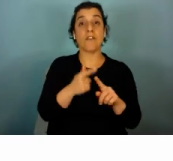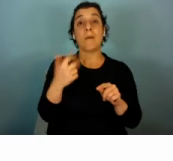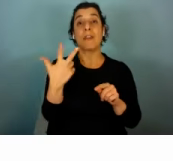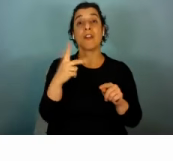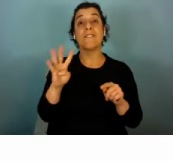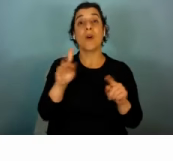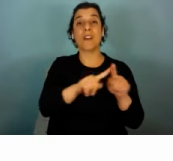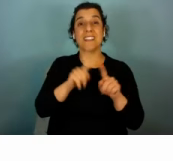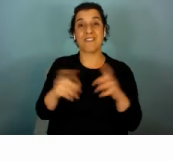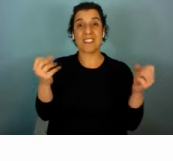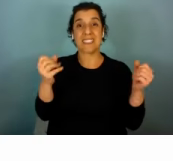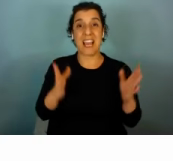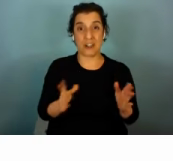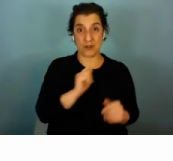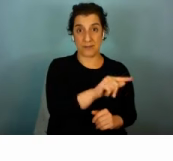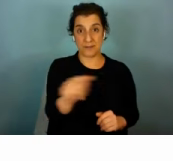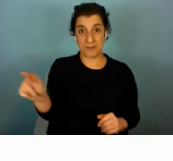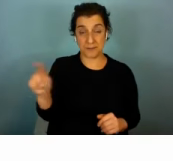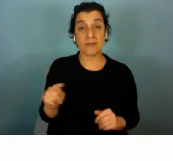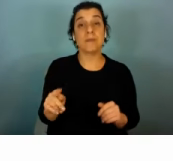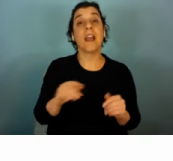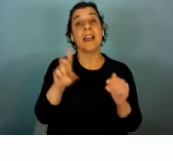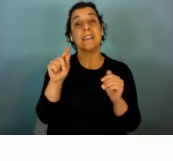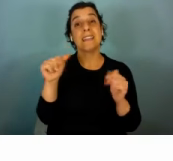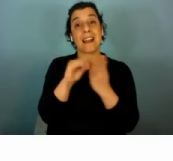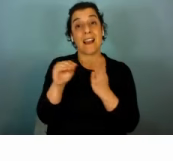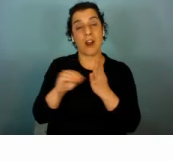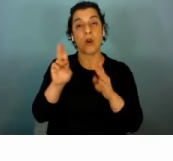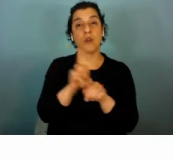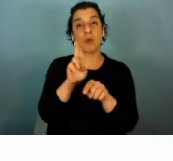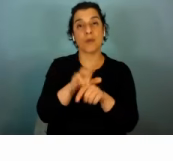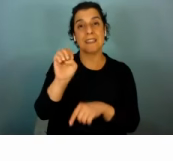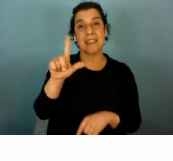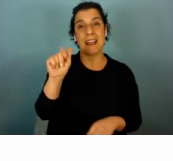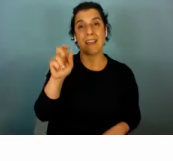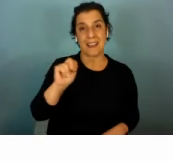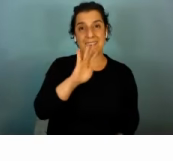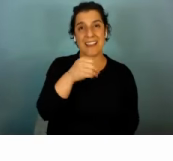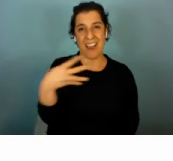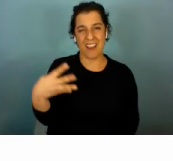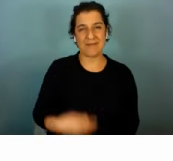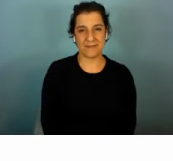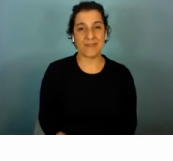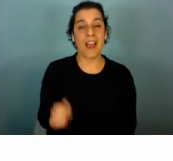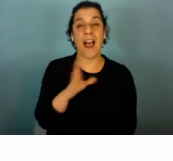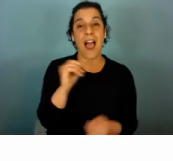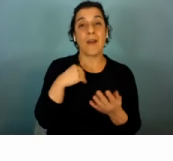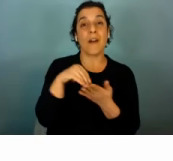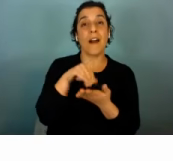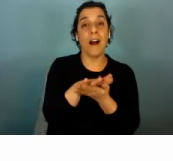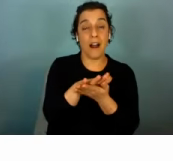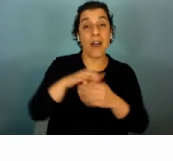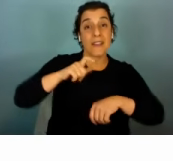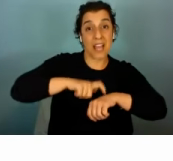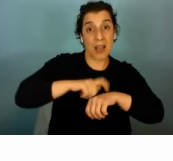signers. We completed data annotation in ELAN, E-L-A-N, and captured the timing